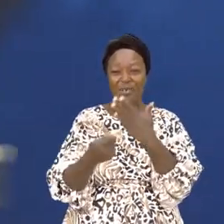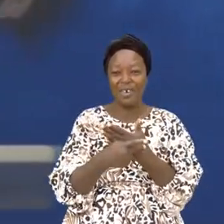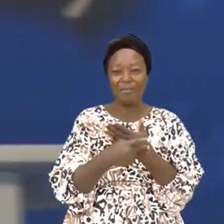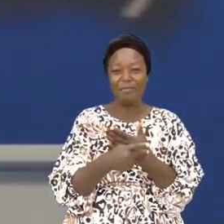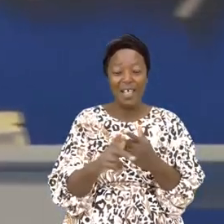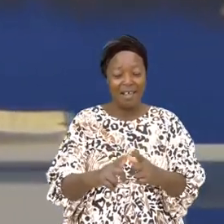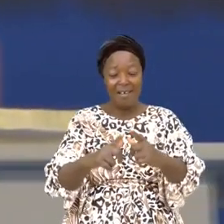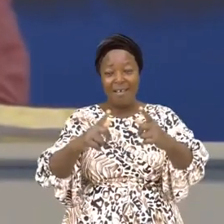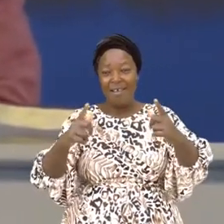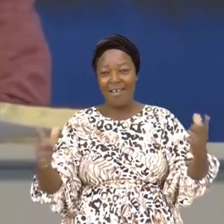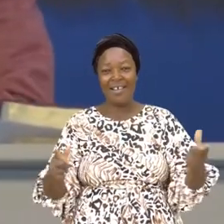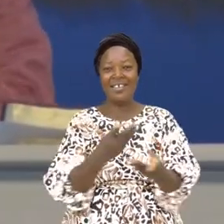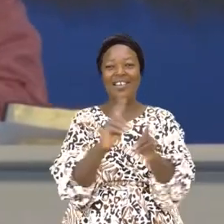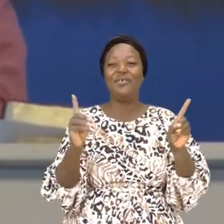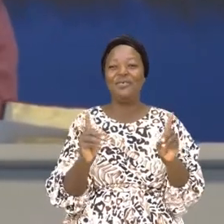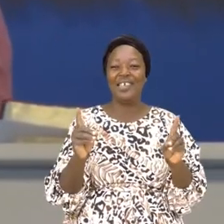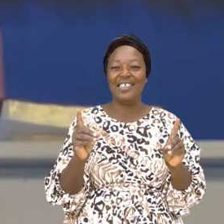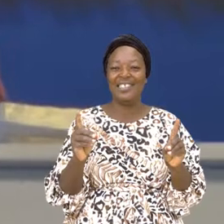Supernatural deliverance.